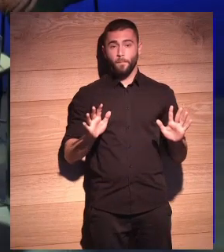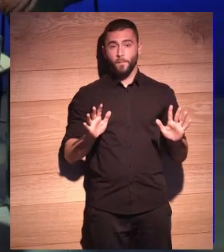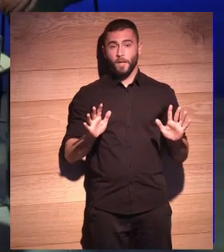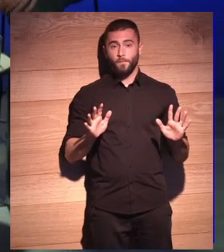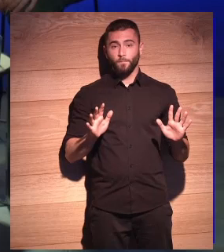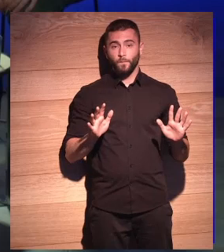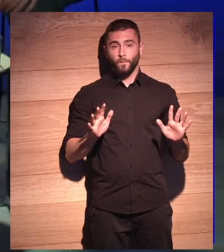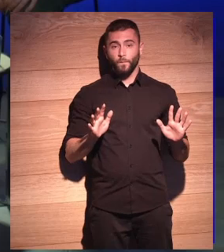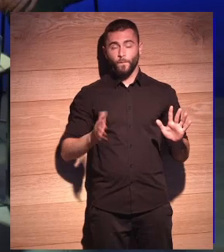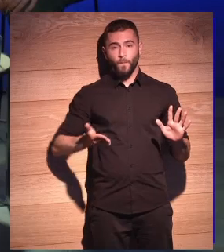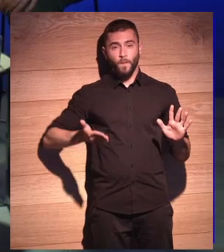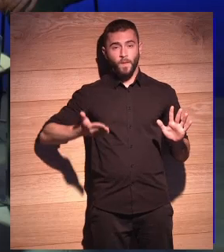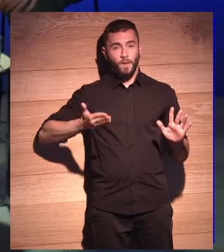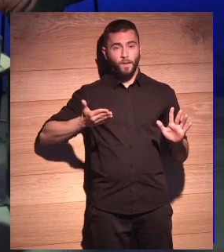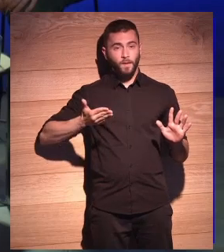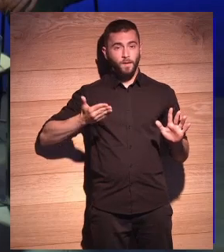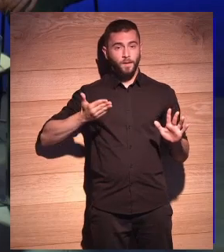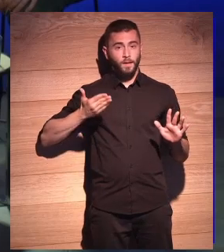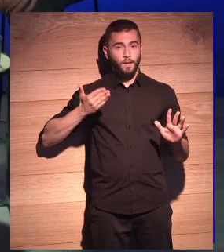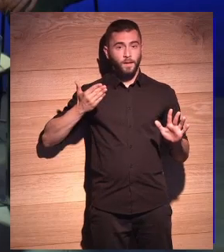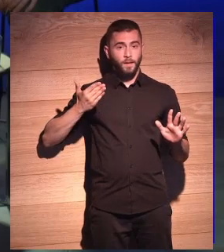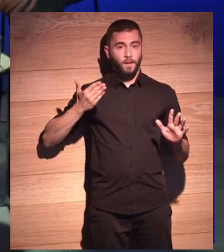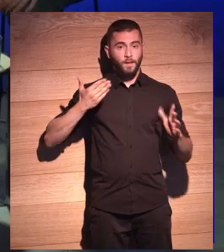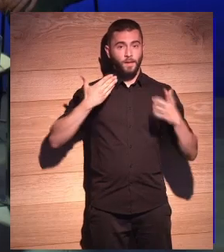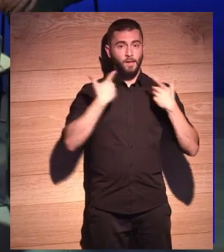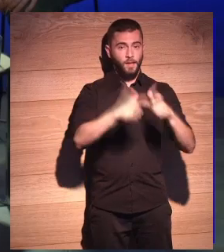But there are